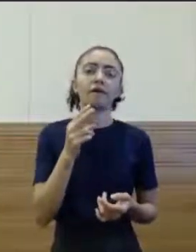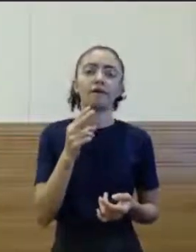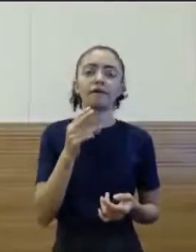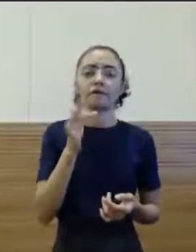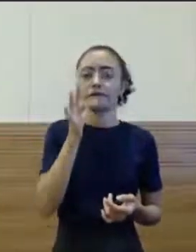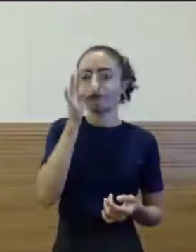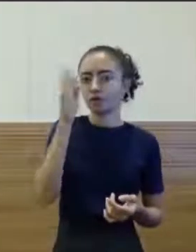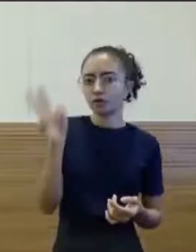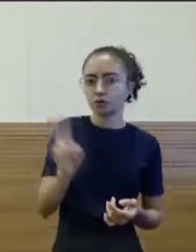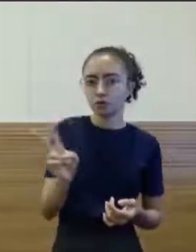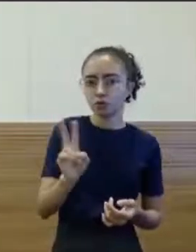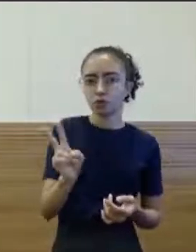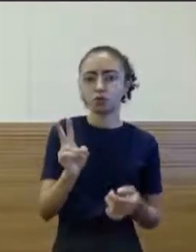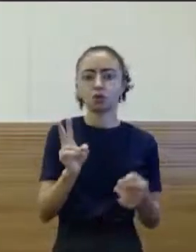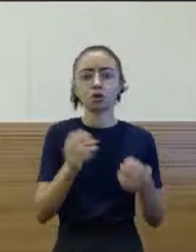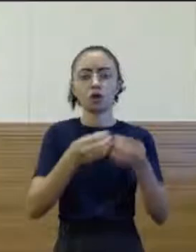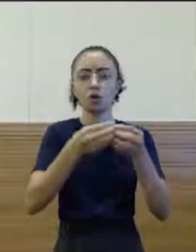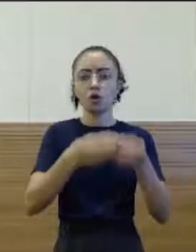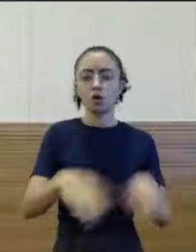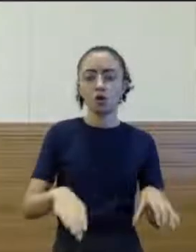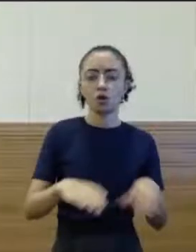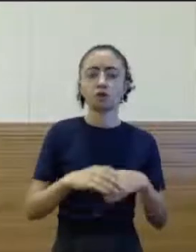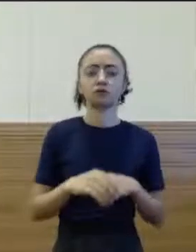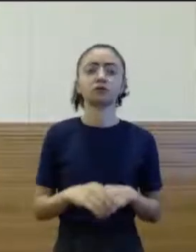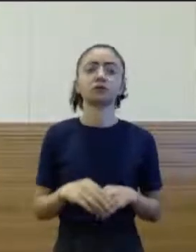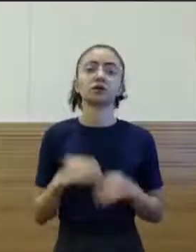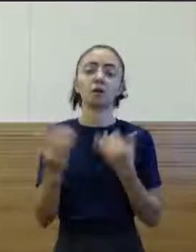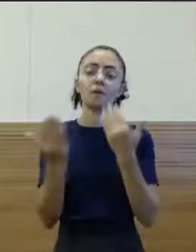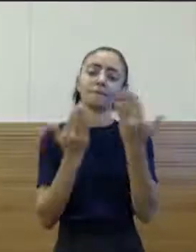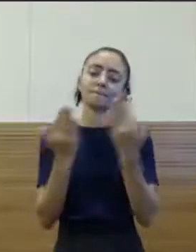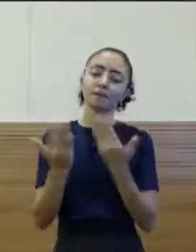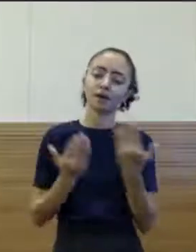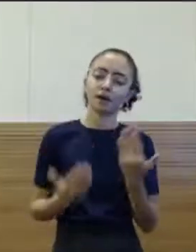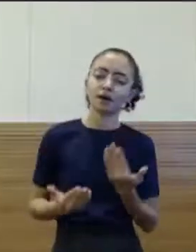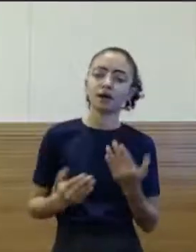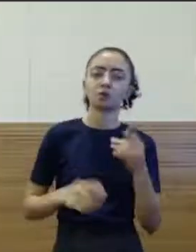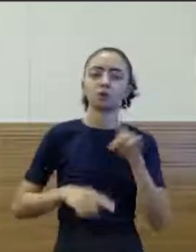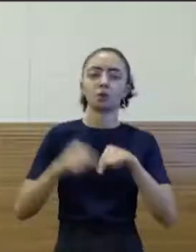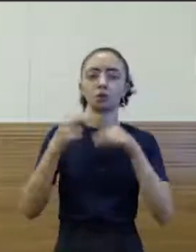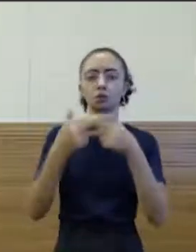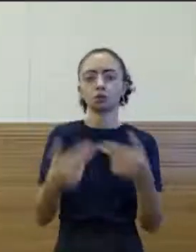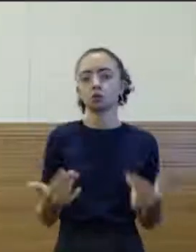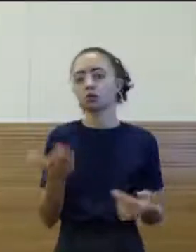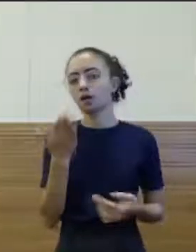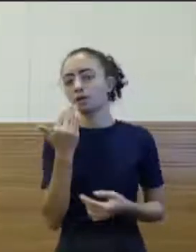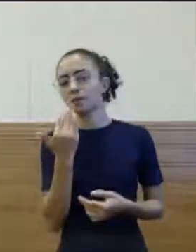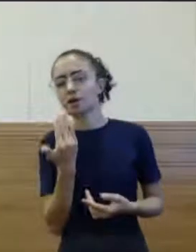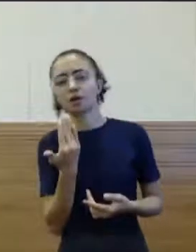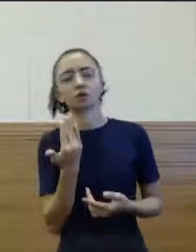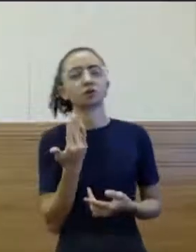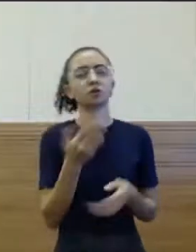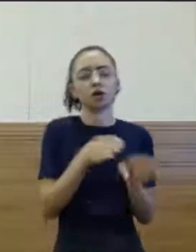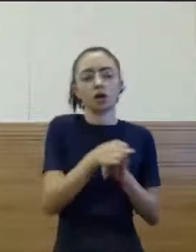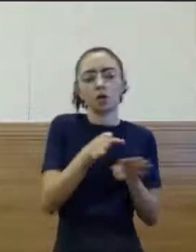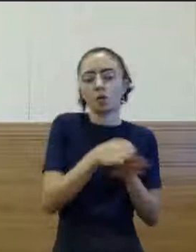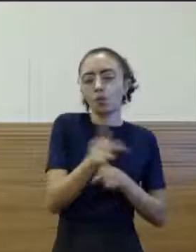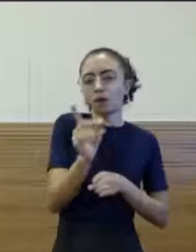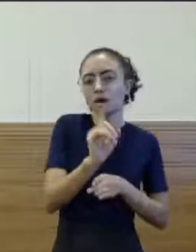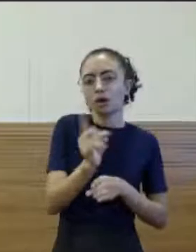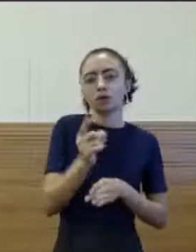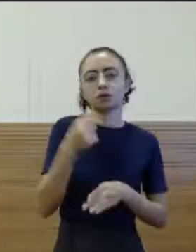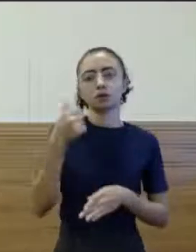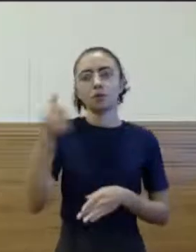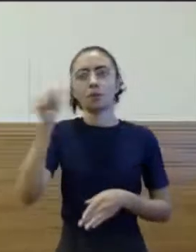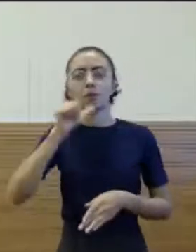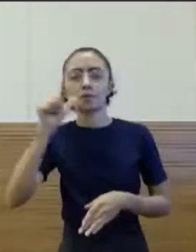and compared with the products that are not recommendable, such as sugary drinks,